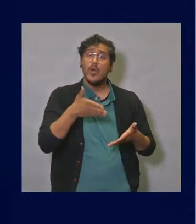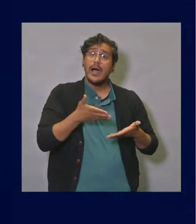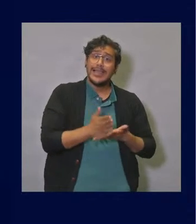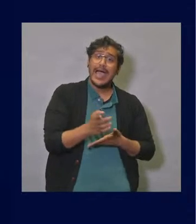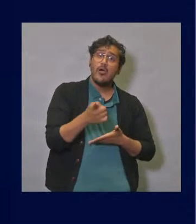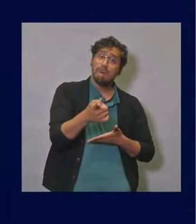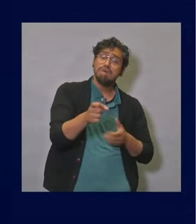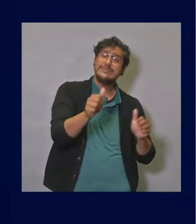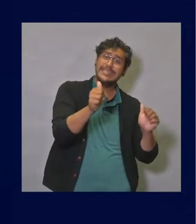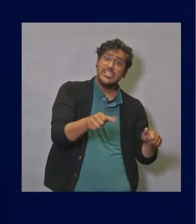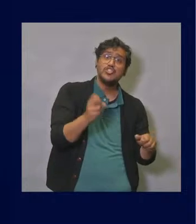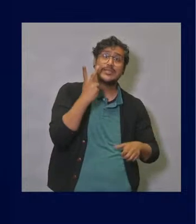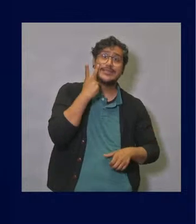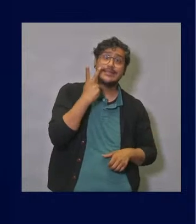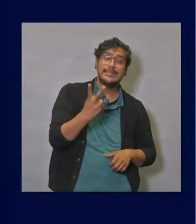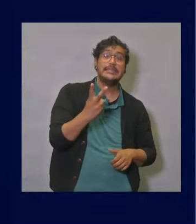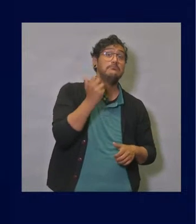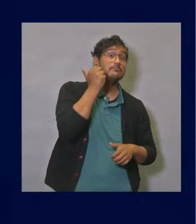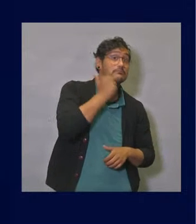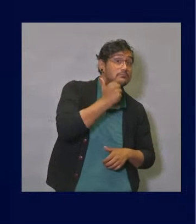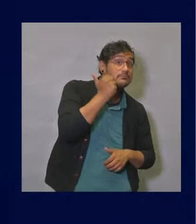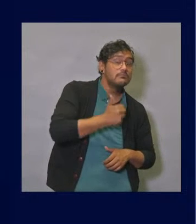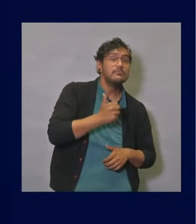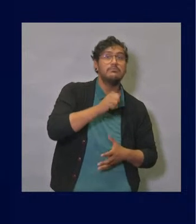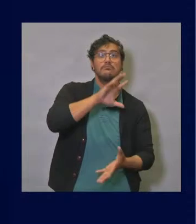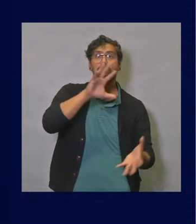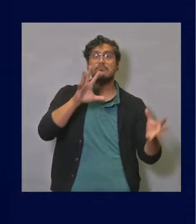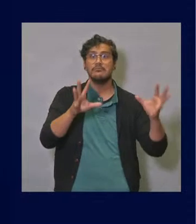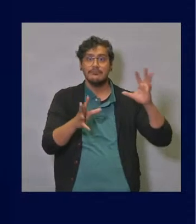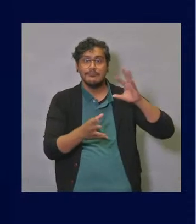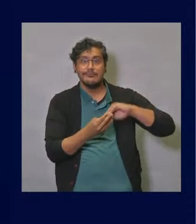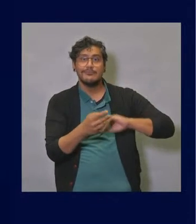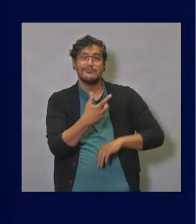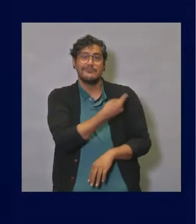both daily and total vaccination numbers in detail across the